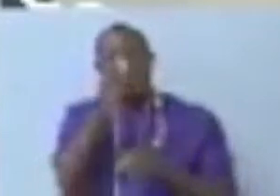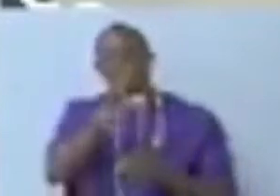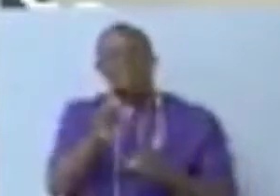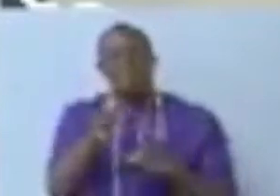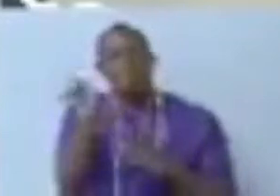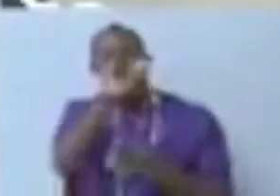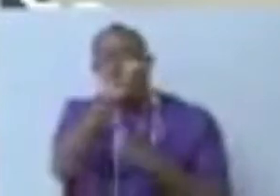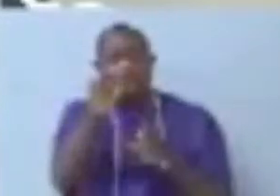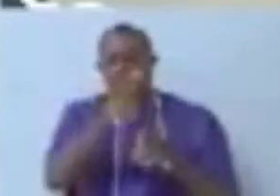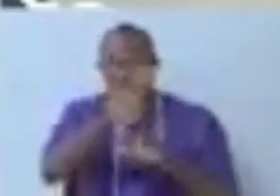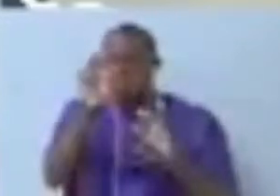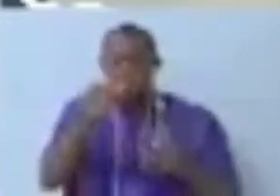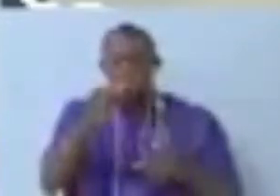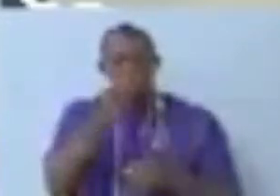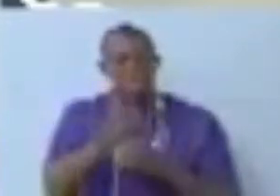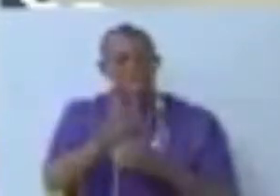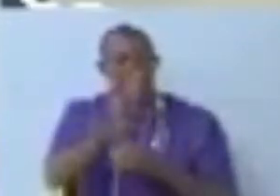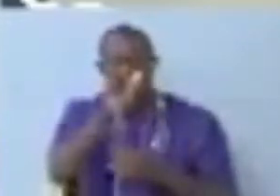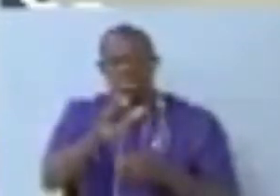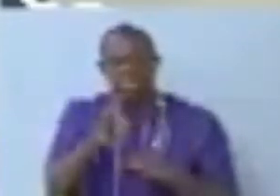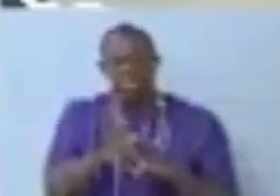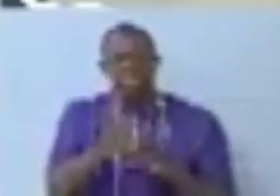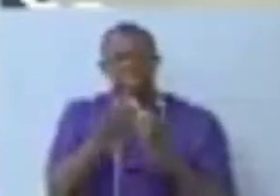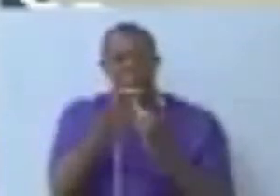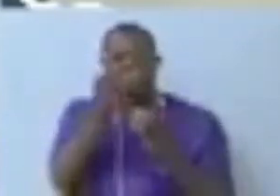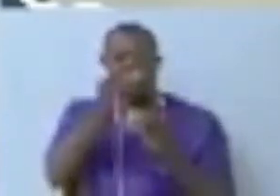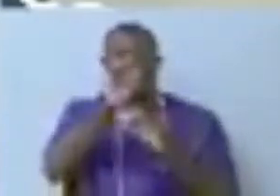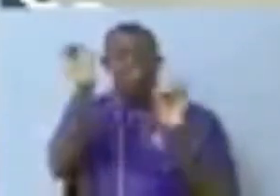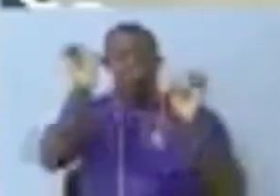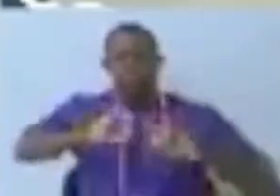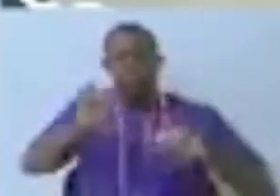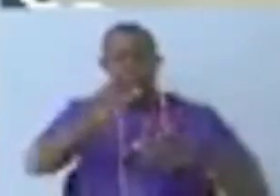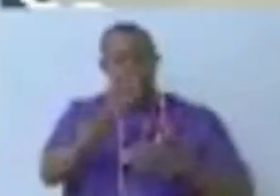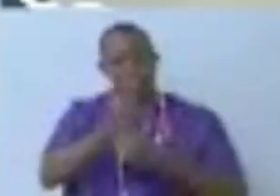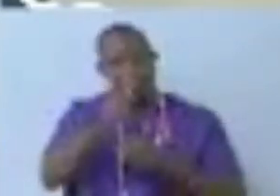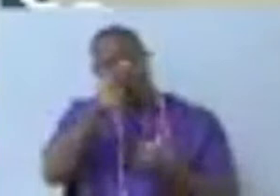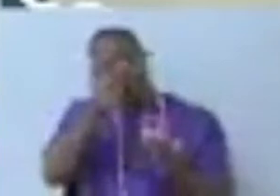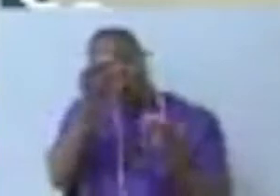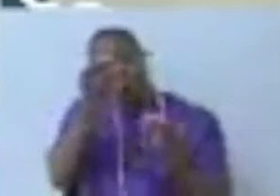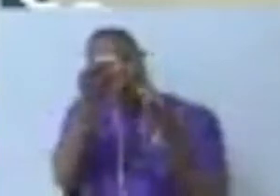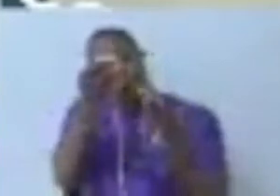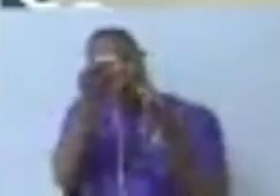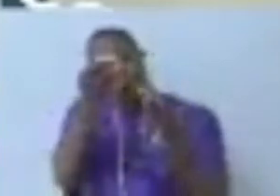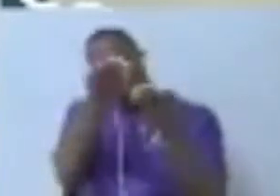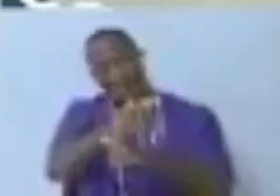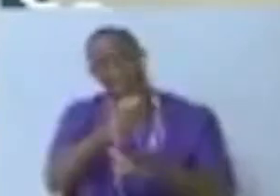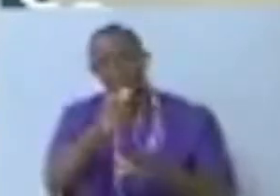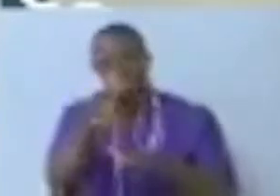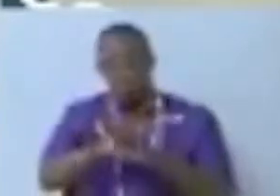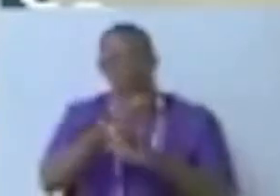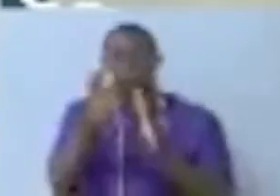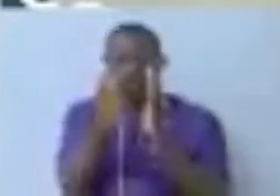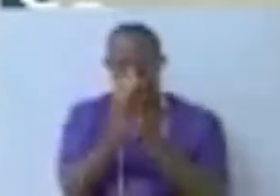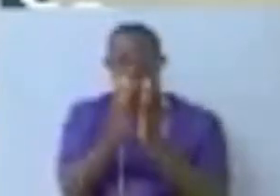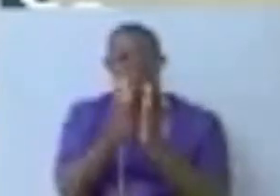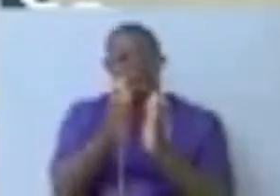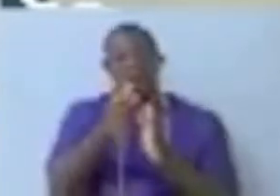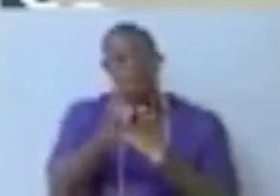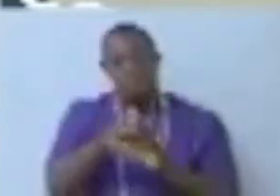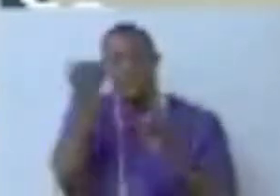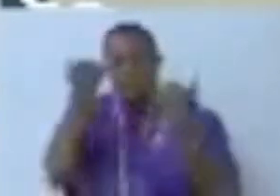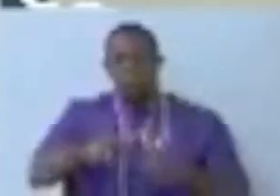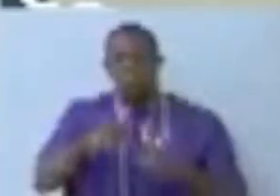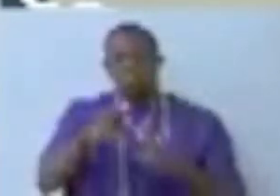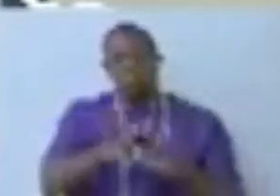Now, Kizkizro and Arnamen into Laura Mindigo, Kamol de Foynar in New Narnaji, Menkata Dimasola